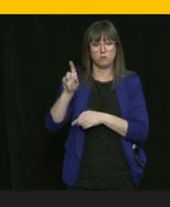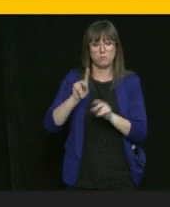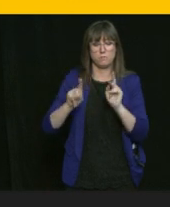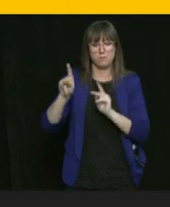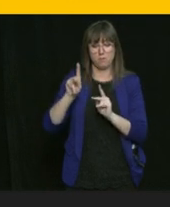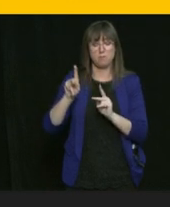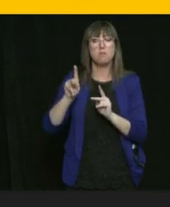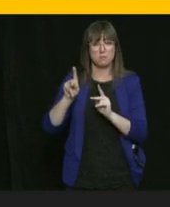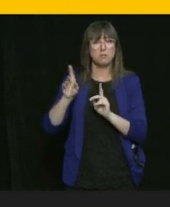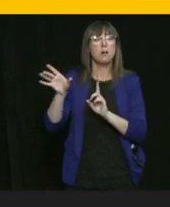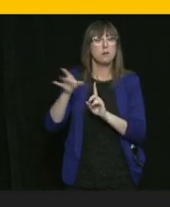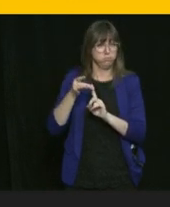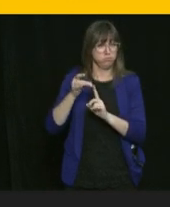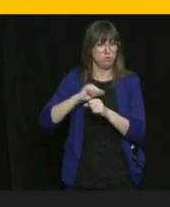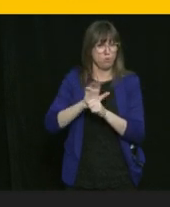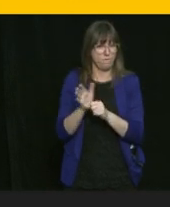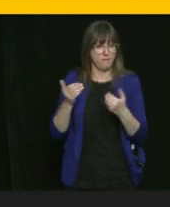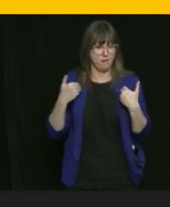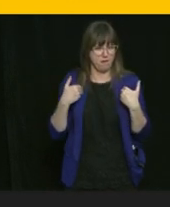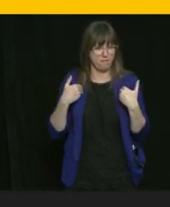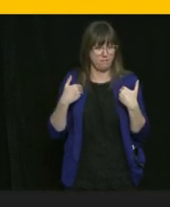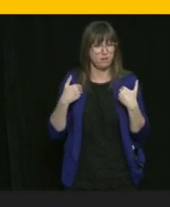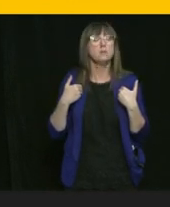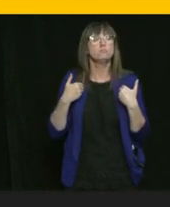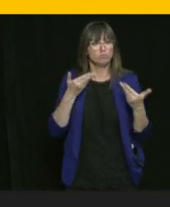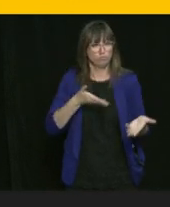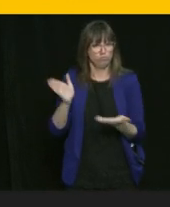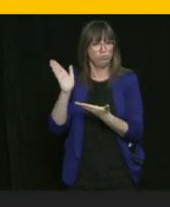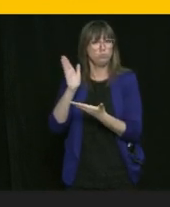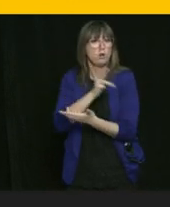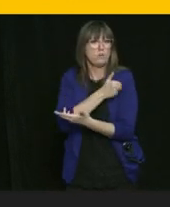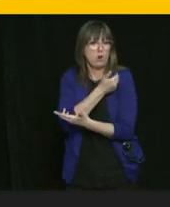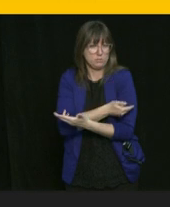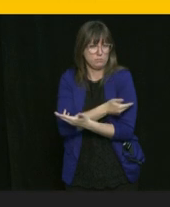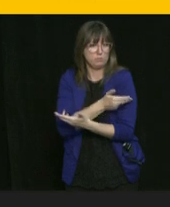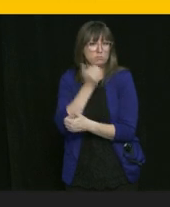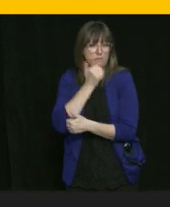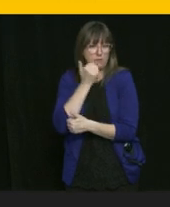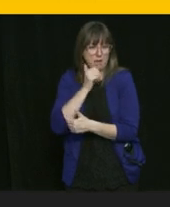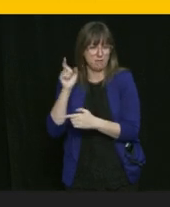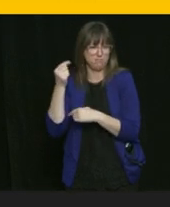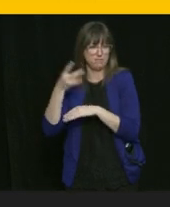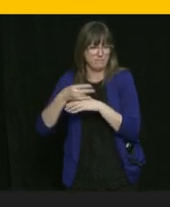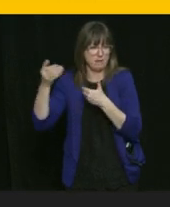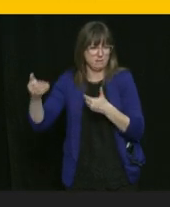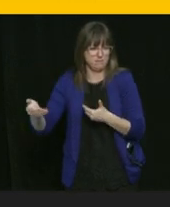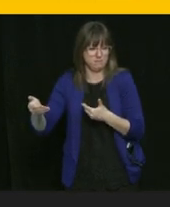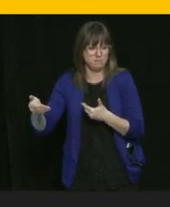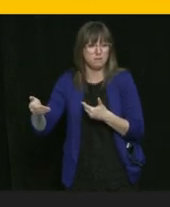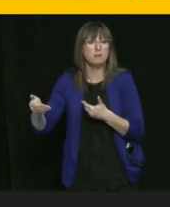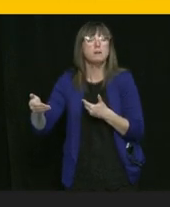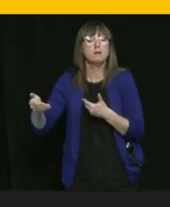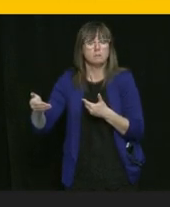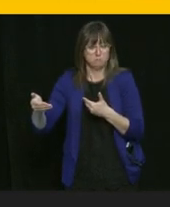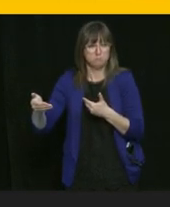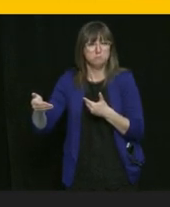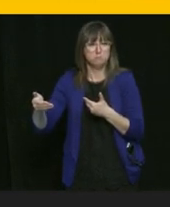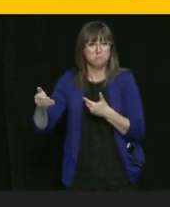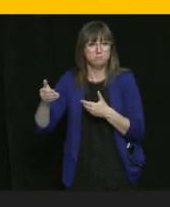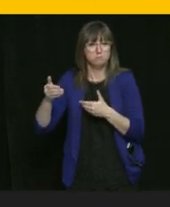with COVID-19 were being treated in Canadian hospitals on any given day, and this includes over